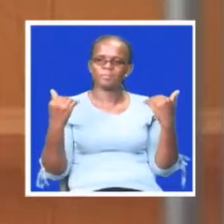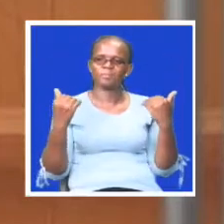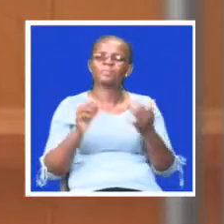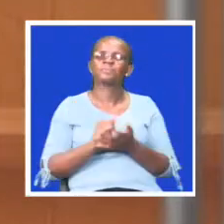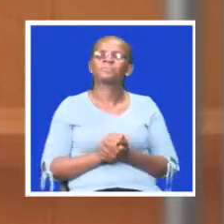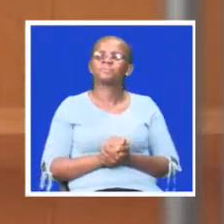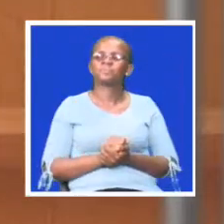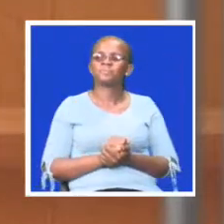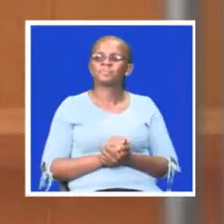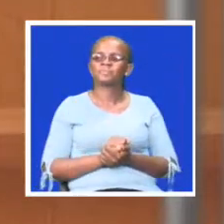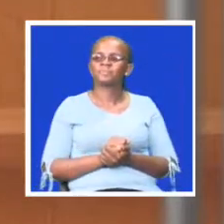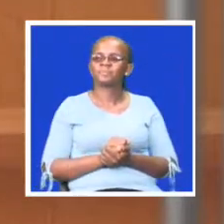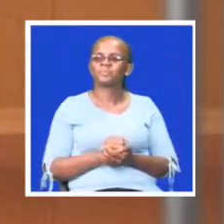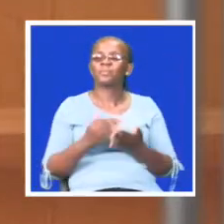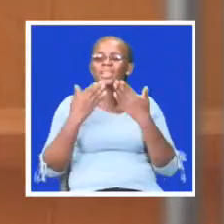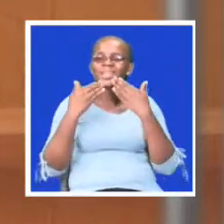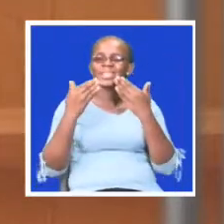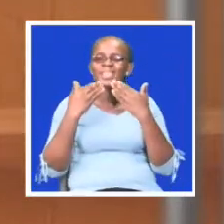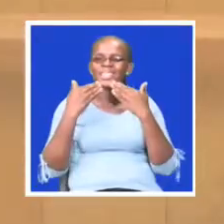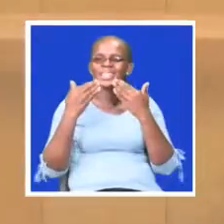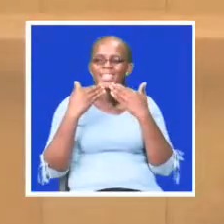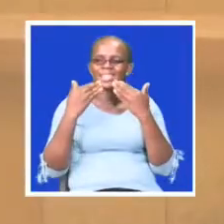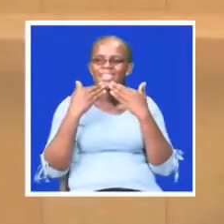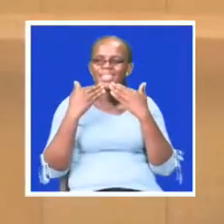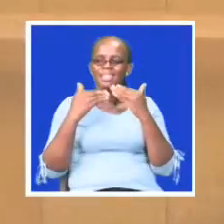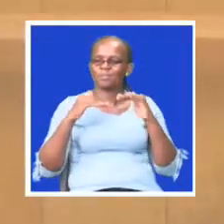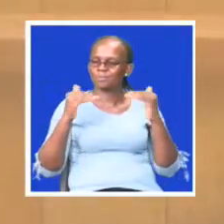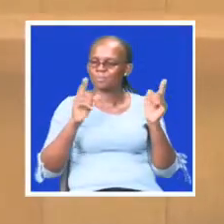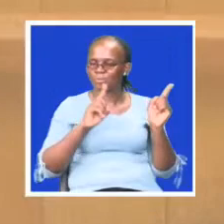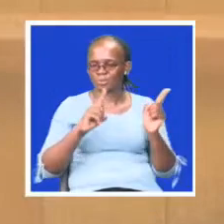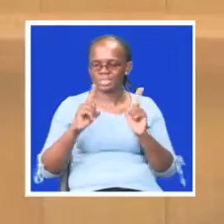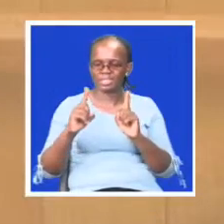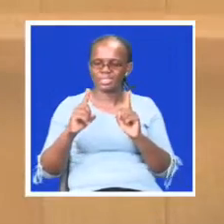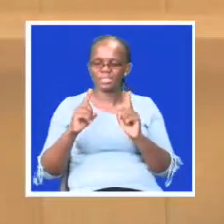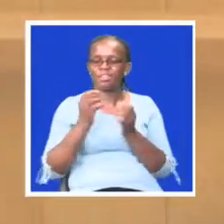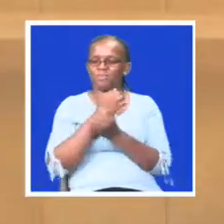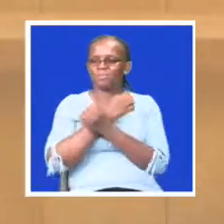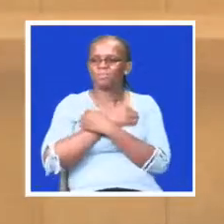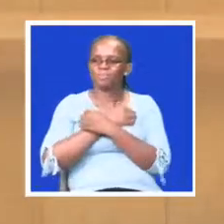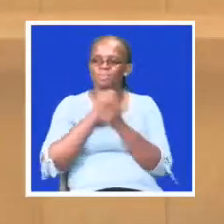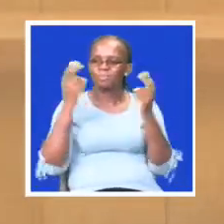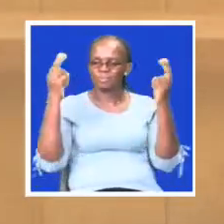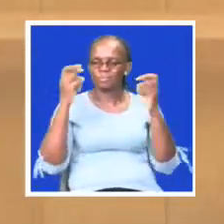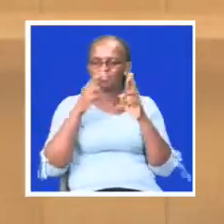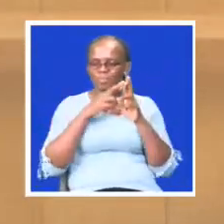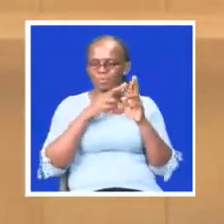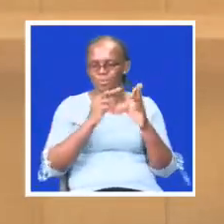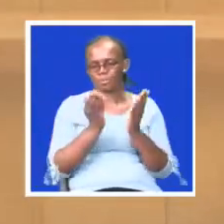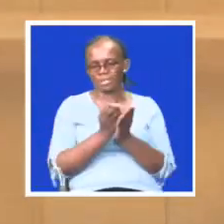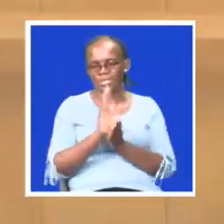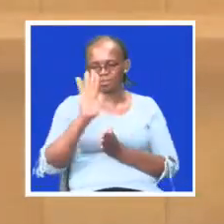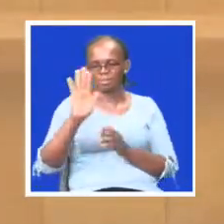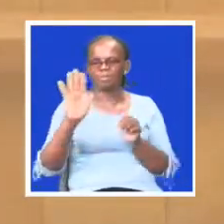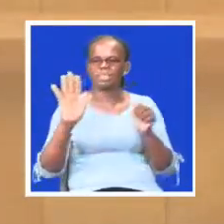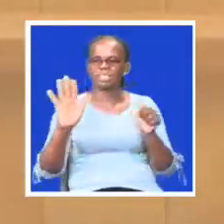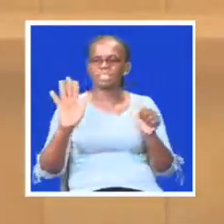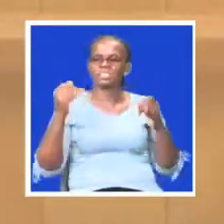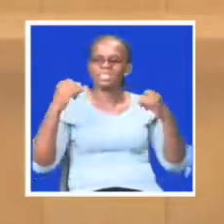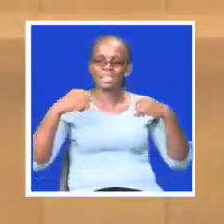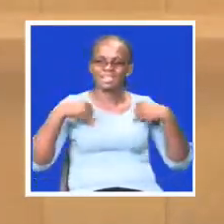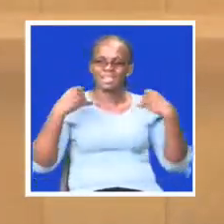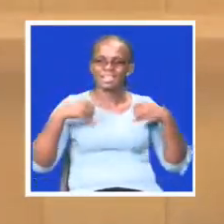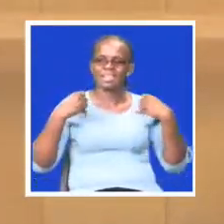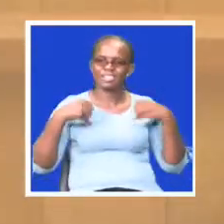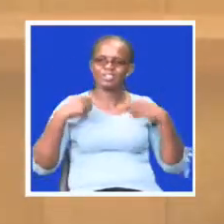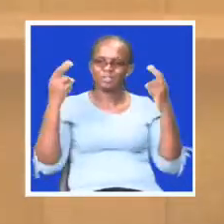Lena. Thank you very much, Winnie, for your lovely lesson. We're hoping your grade 5s and your grade 6s enjoyed it, and you